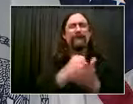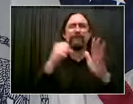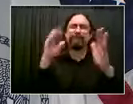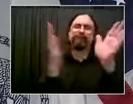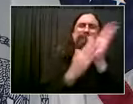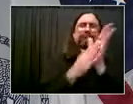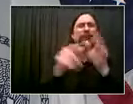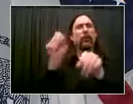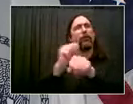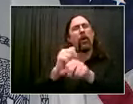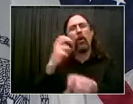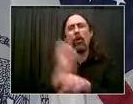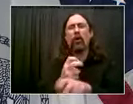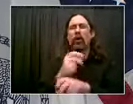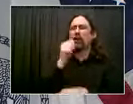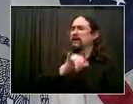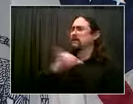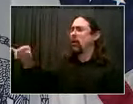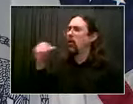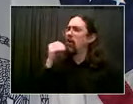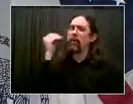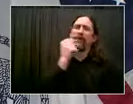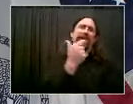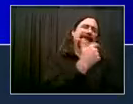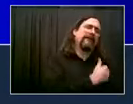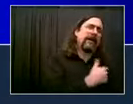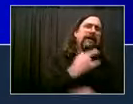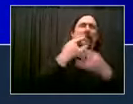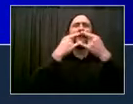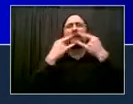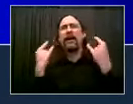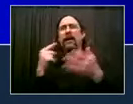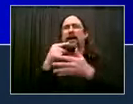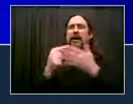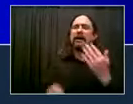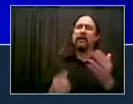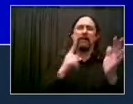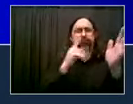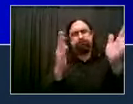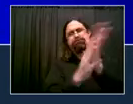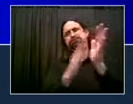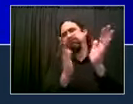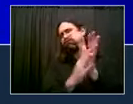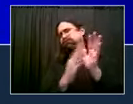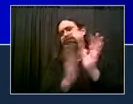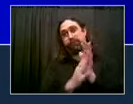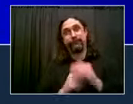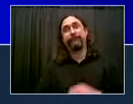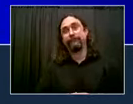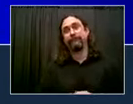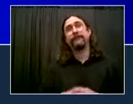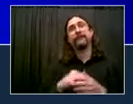getting vaccinated. So here we go. Number one, daily number of people admitted to New York City hospitals for suspected